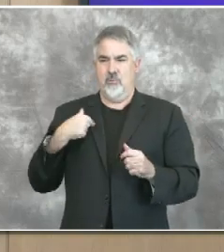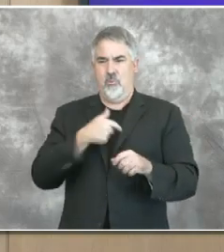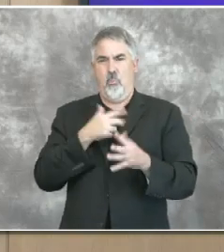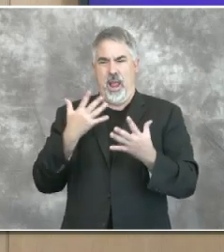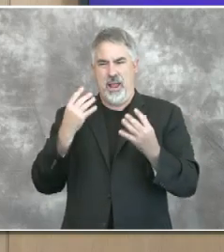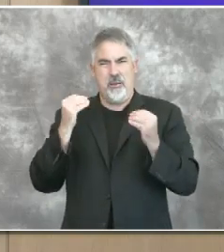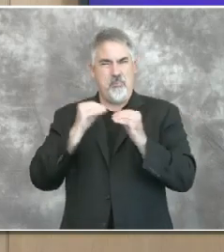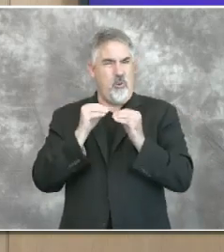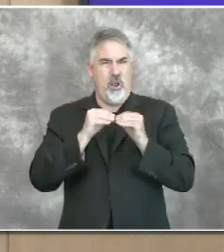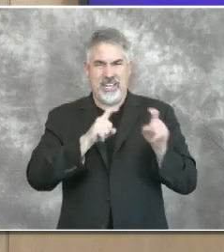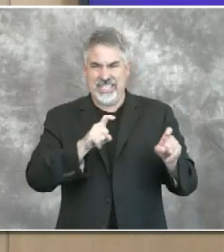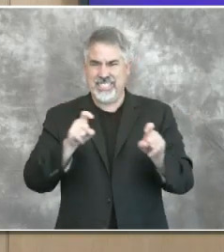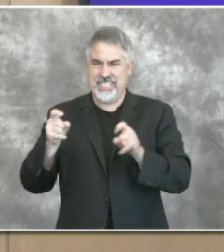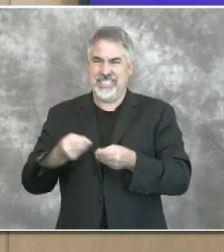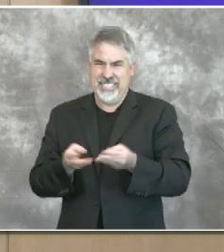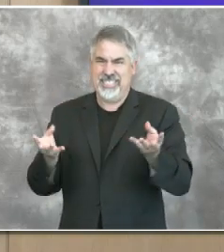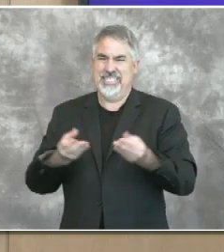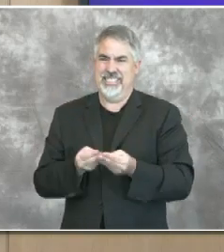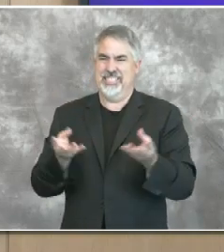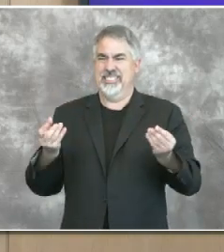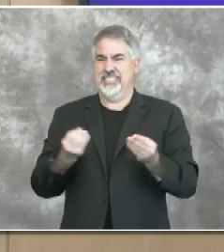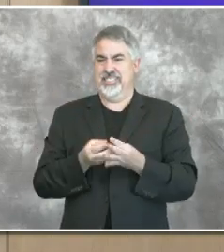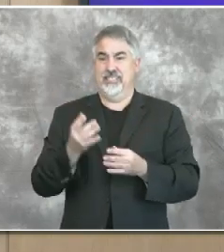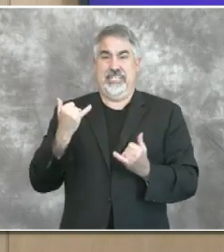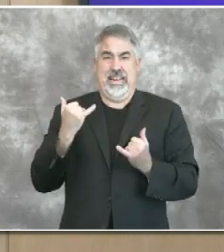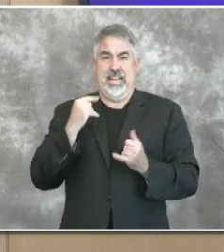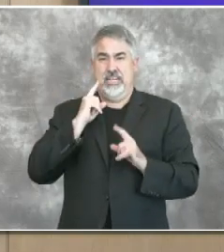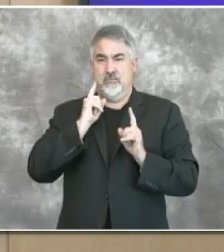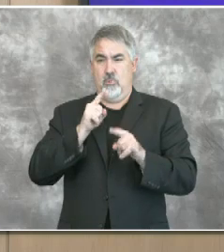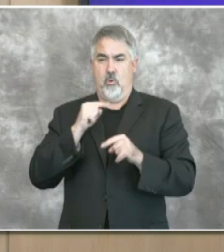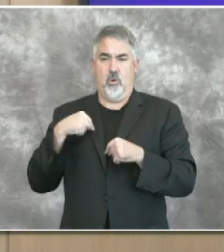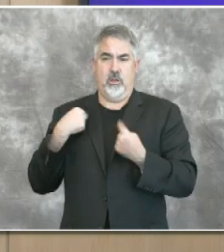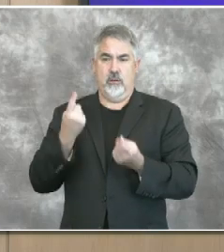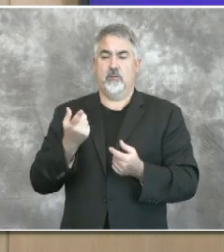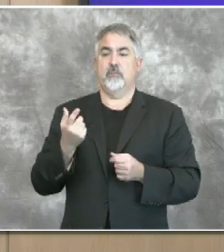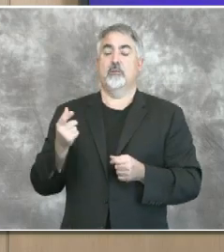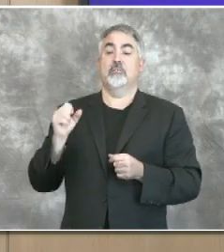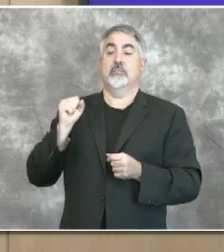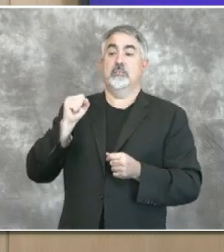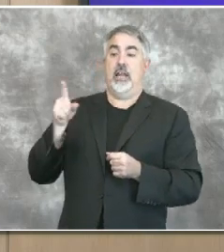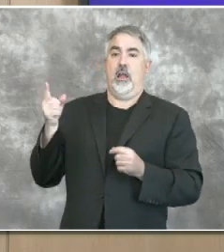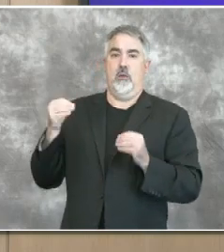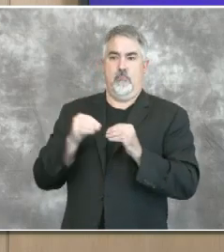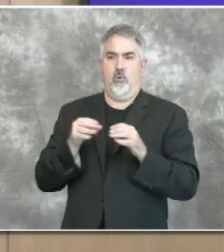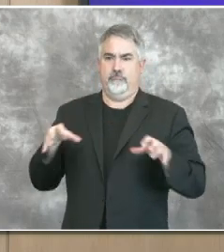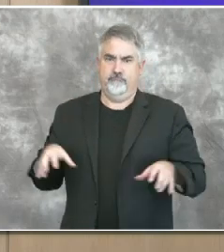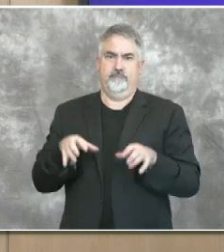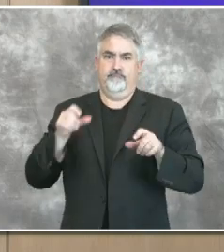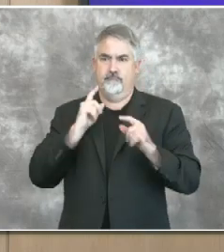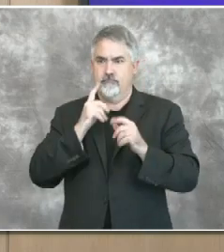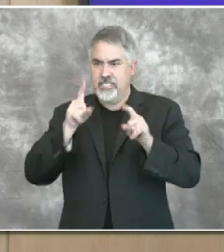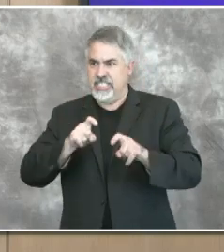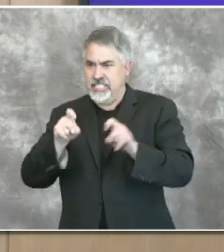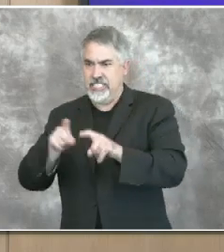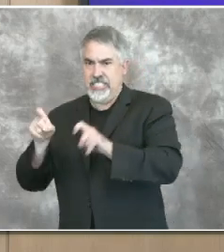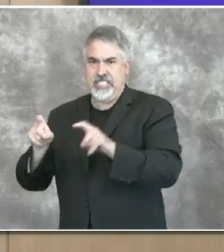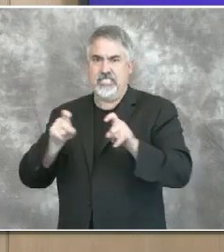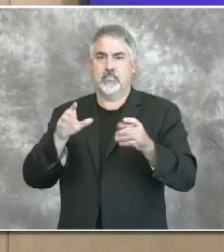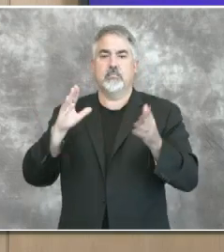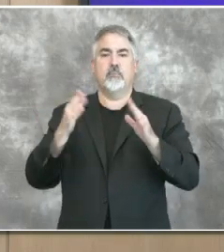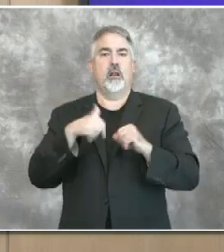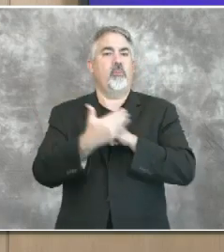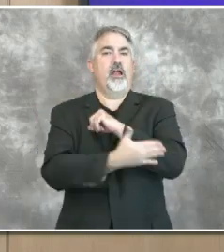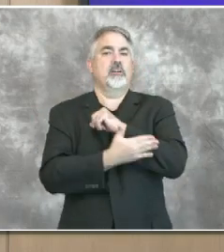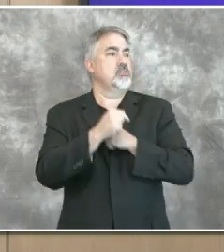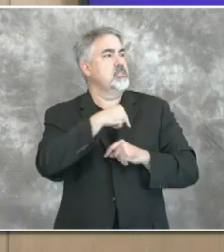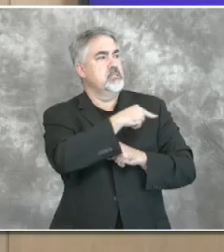are doing more testing than any other county in San Diego County. And so our numbers relative to other counties are going to